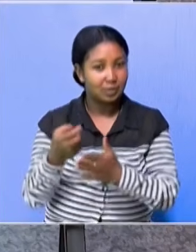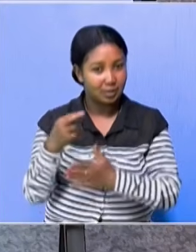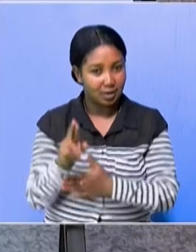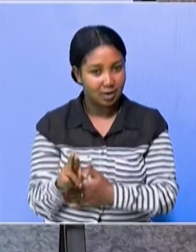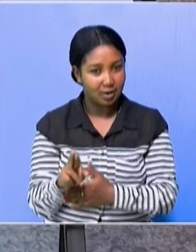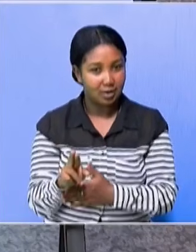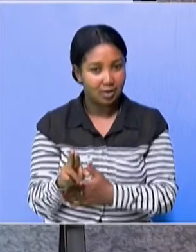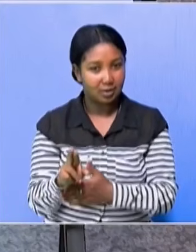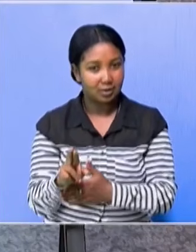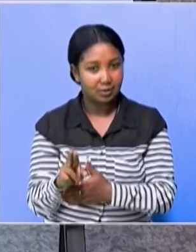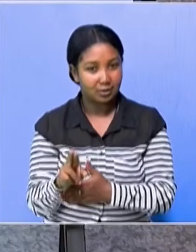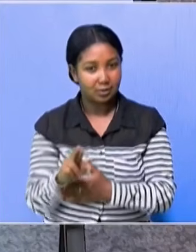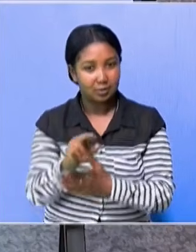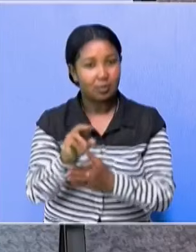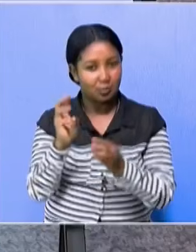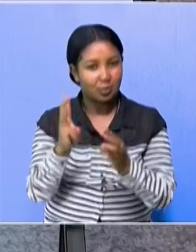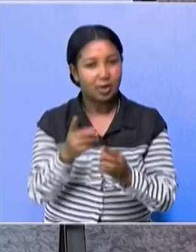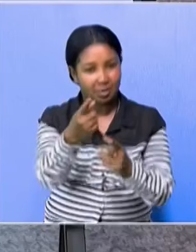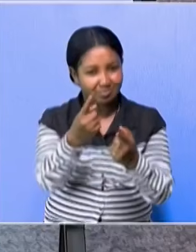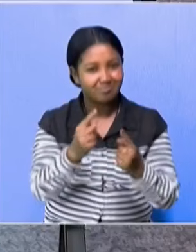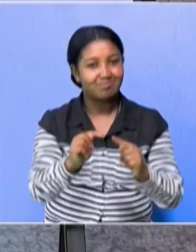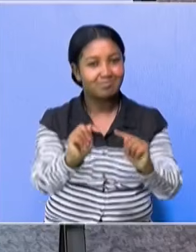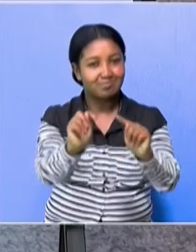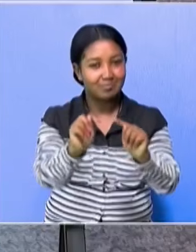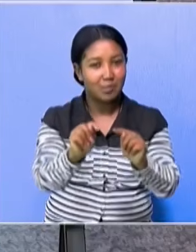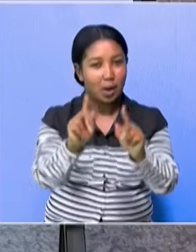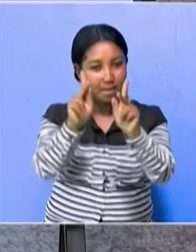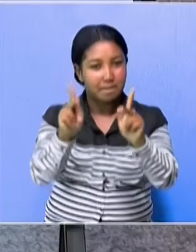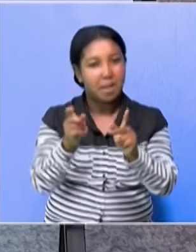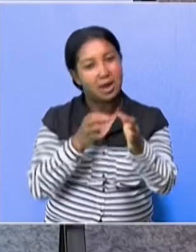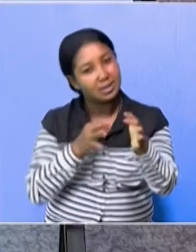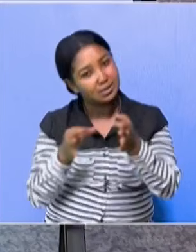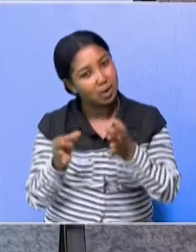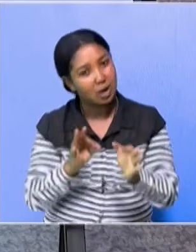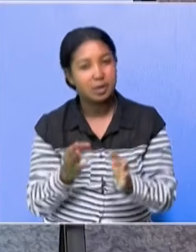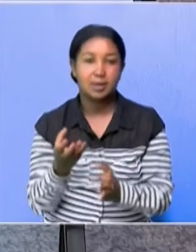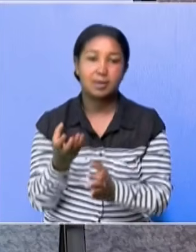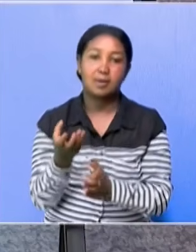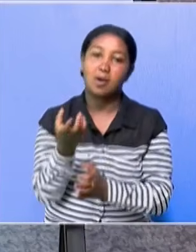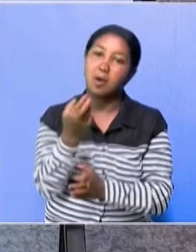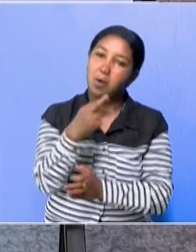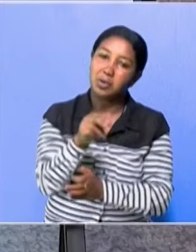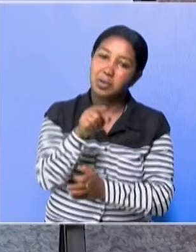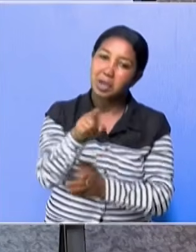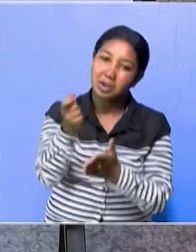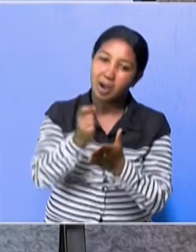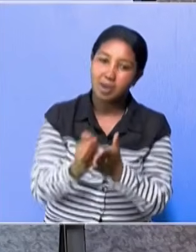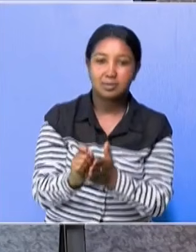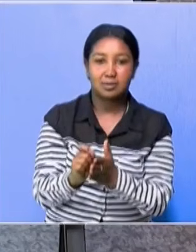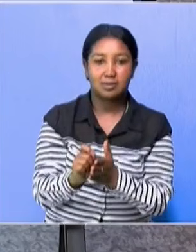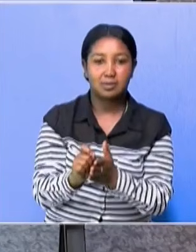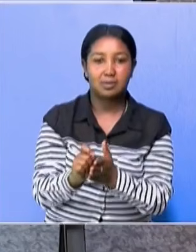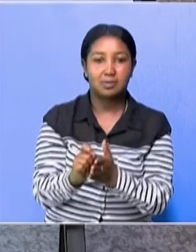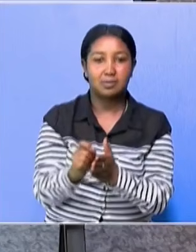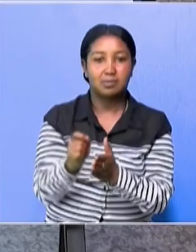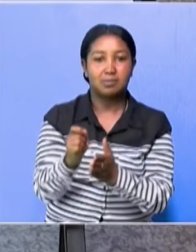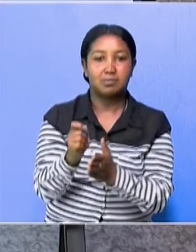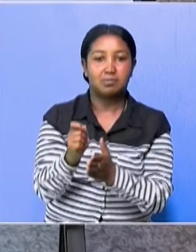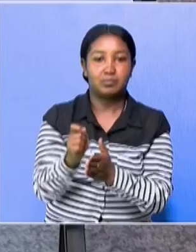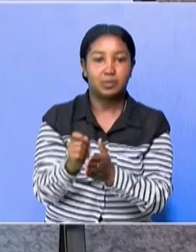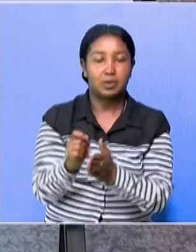are, you are welcome to write your paragraph by explaining. You are going to form your paragraph